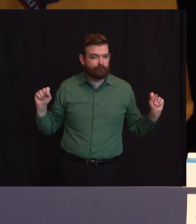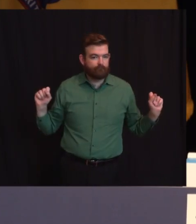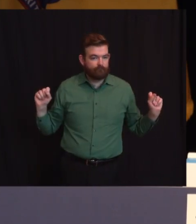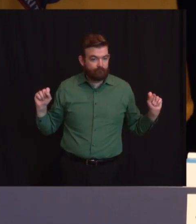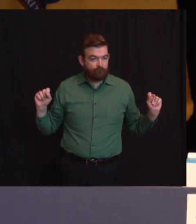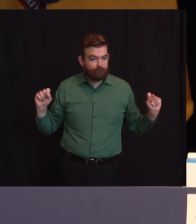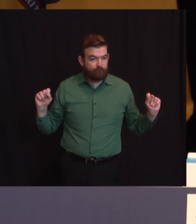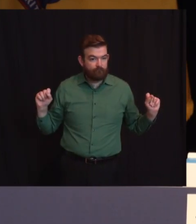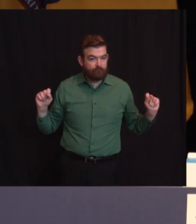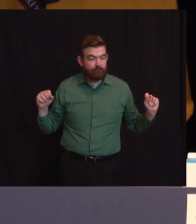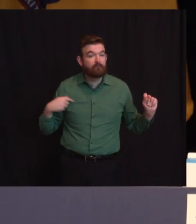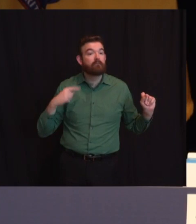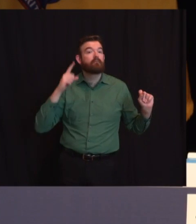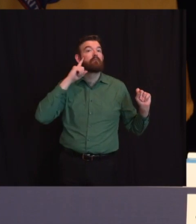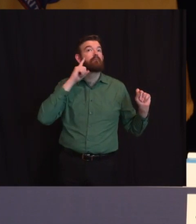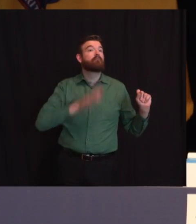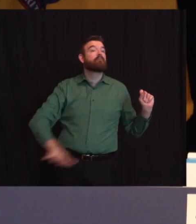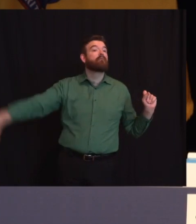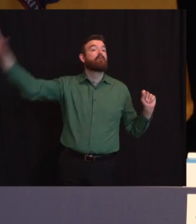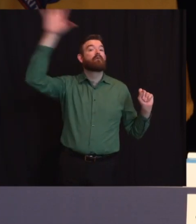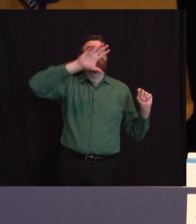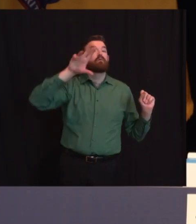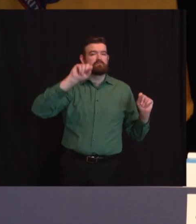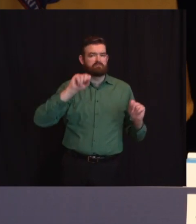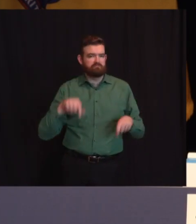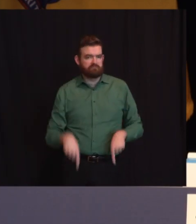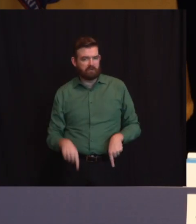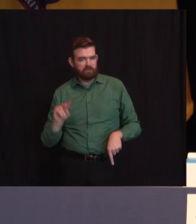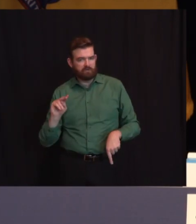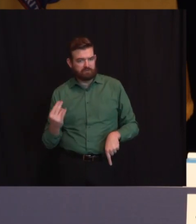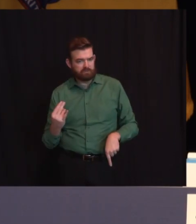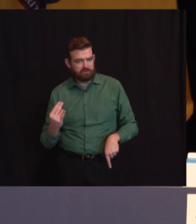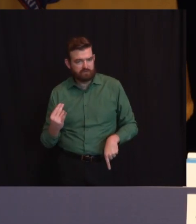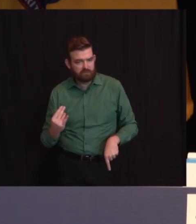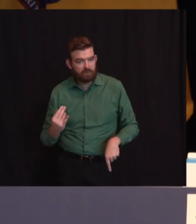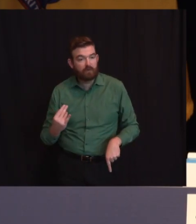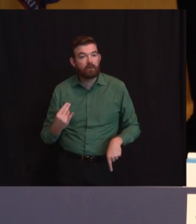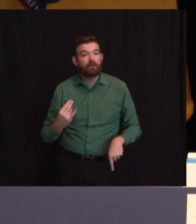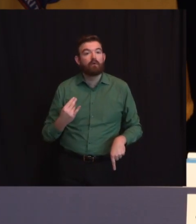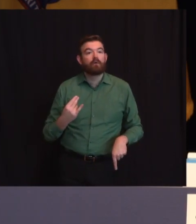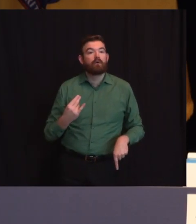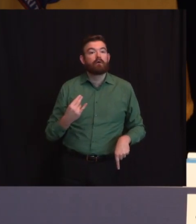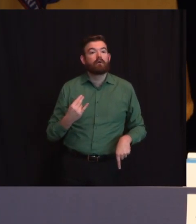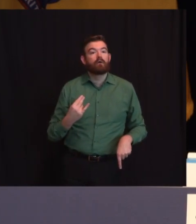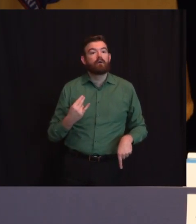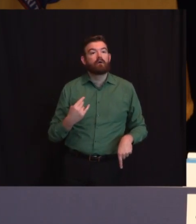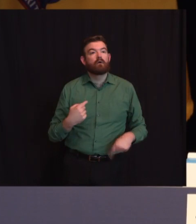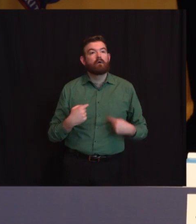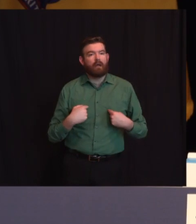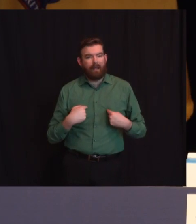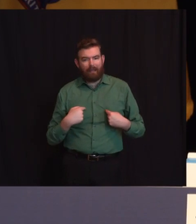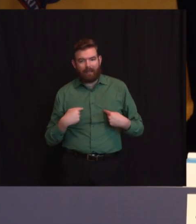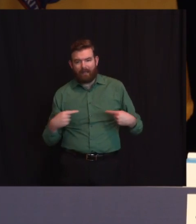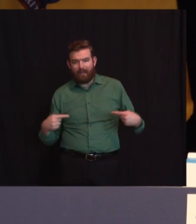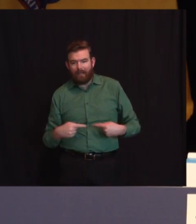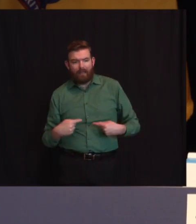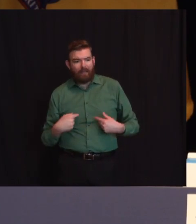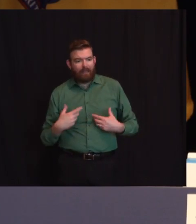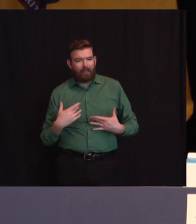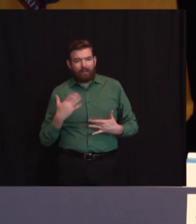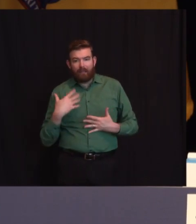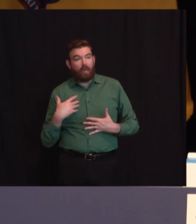the country and here in New Jersey that people are delaying care, specifically emergency care. That's why the New Jersey